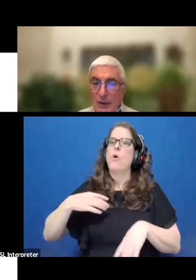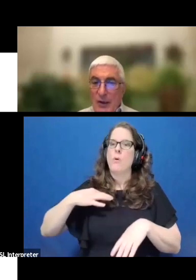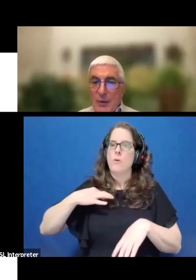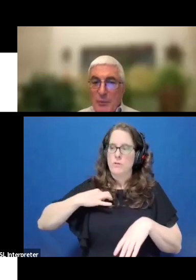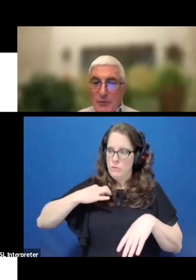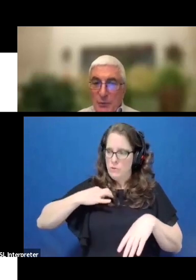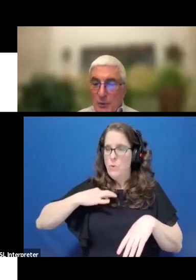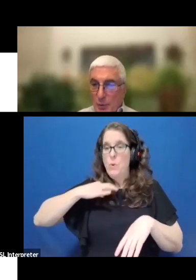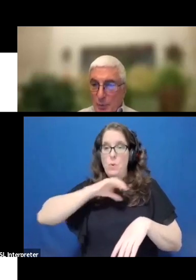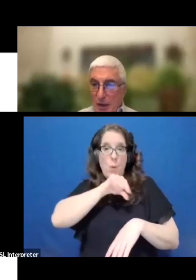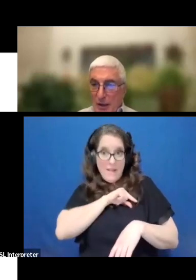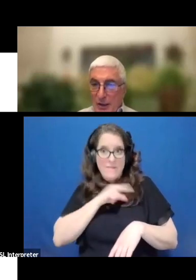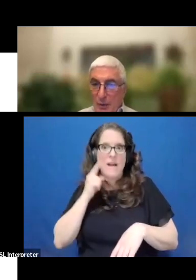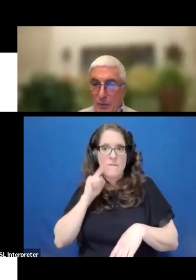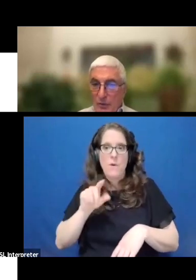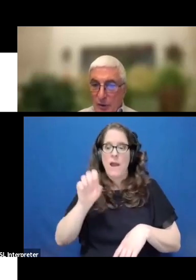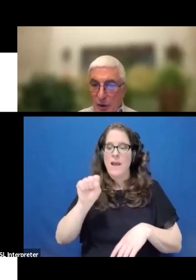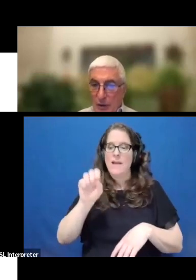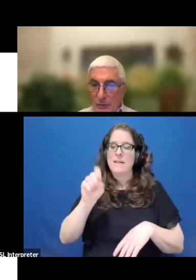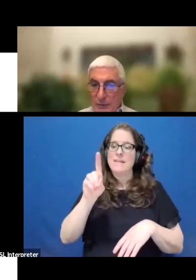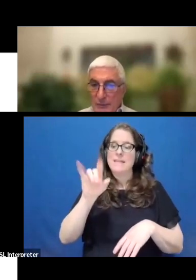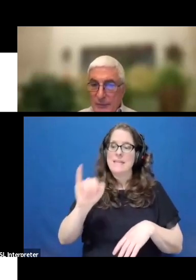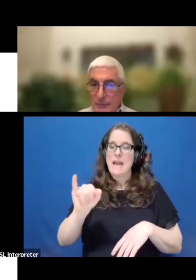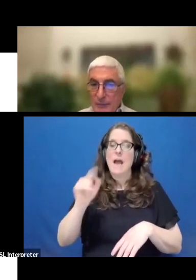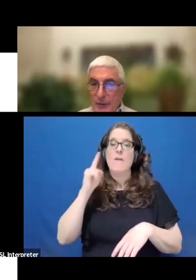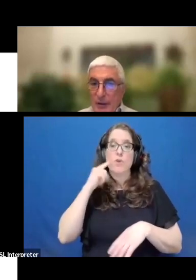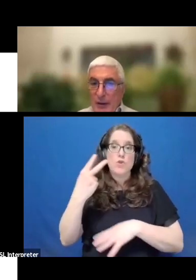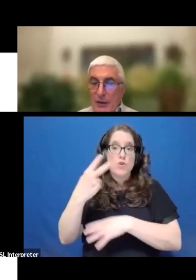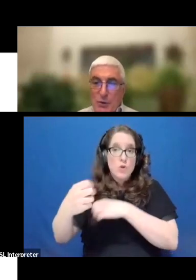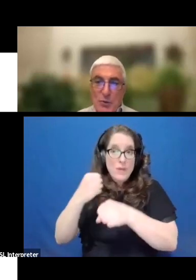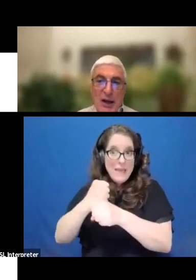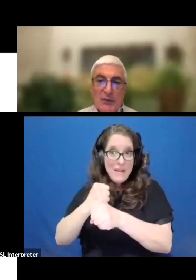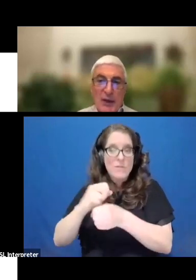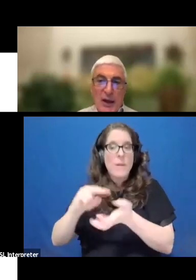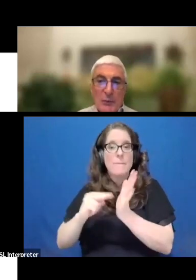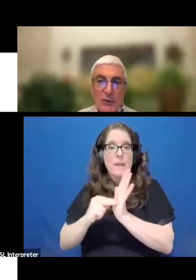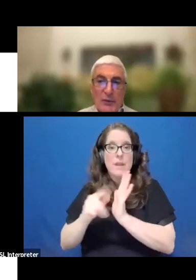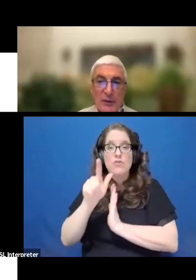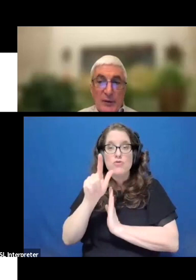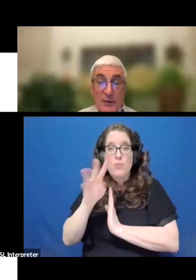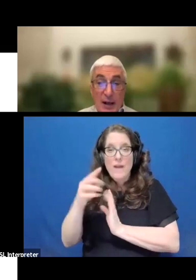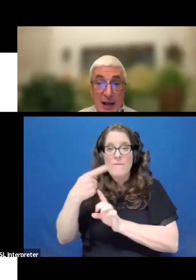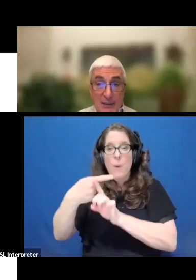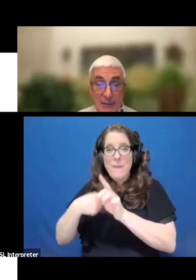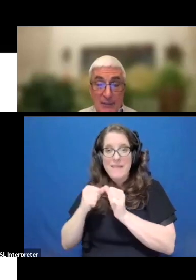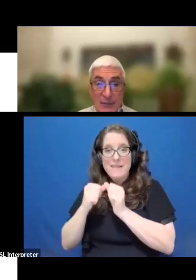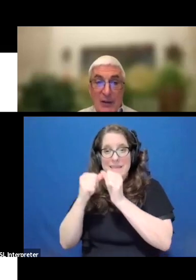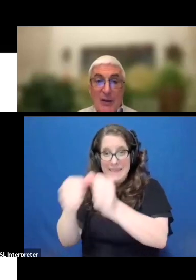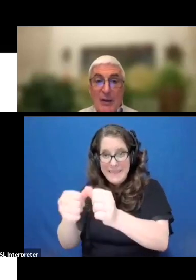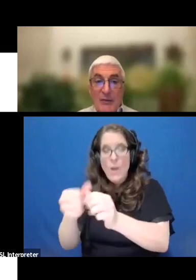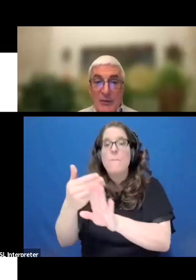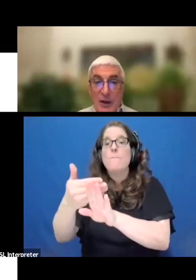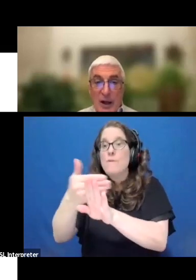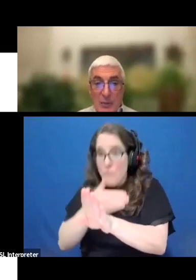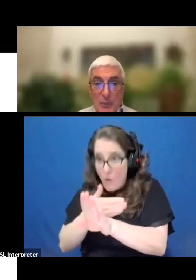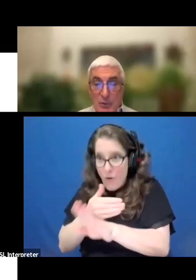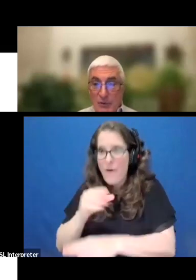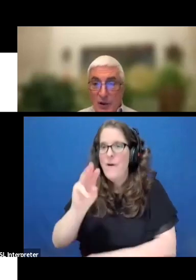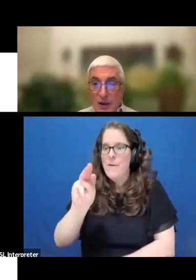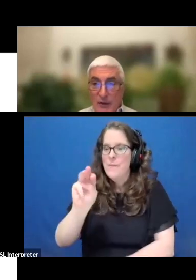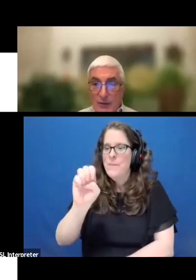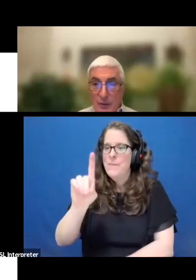months, before their Medicare will start. Contrast that with SSI.